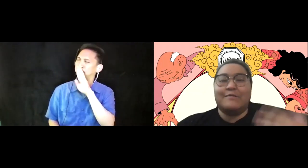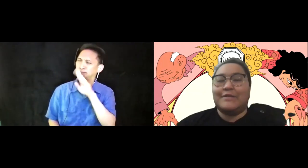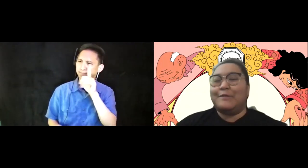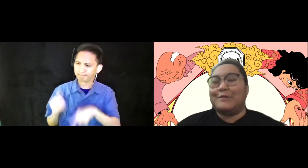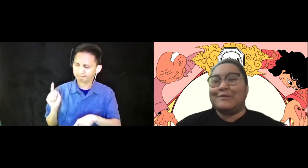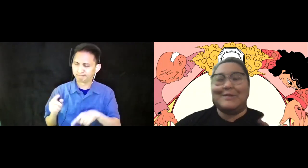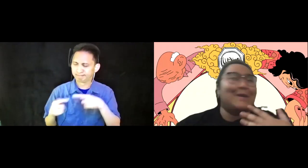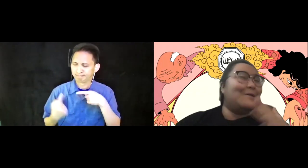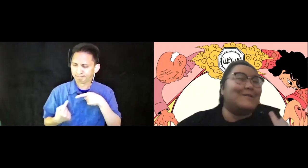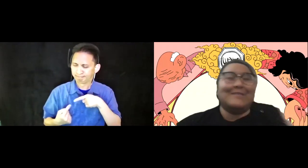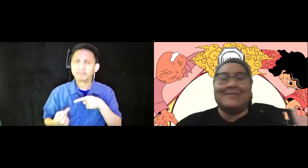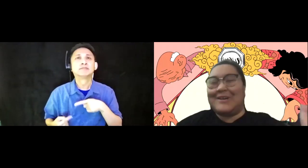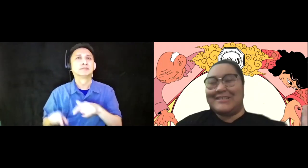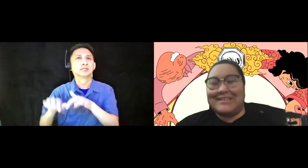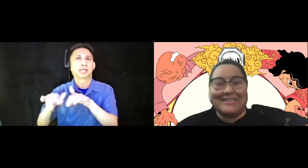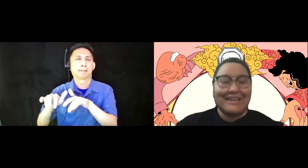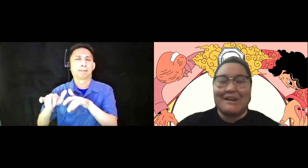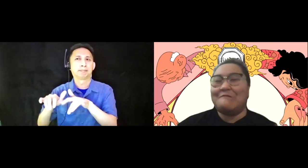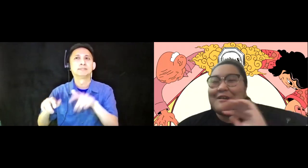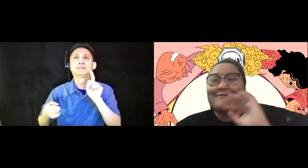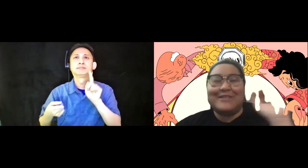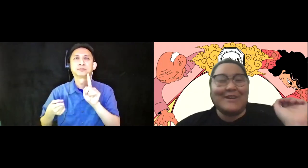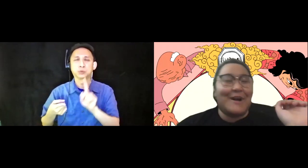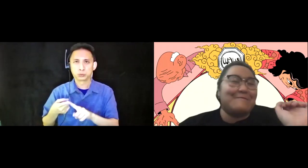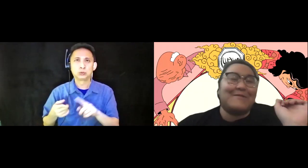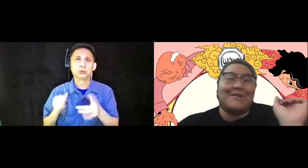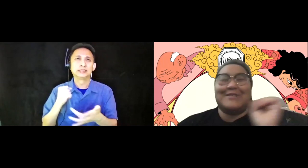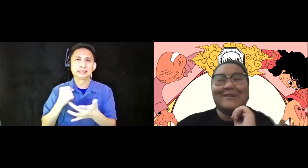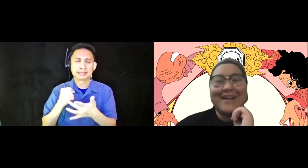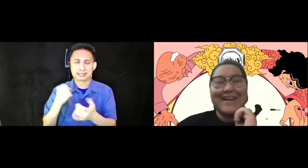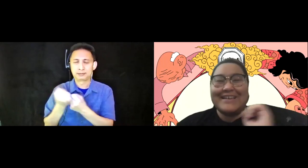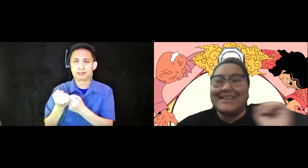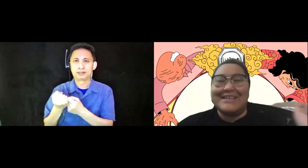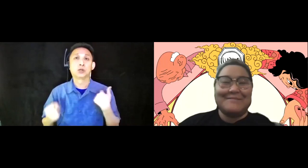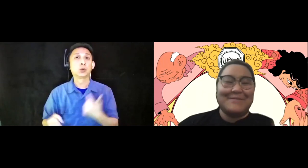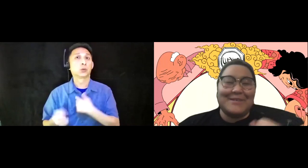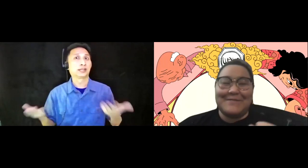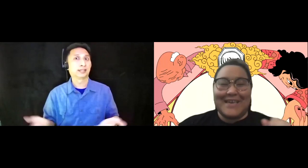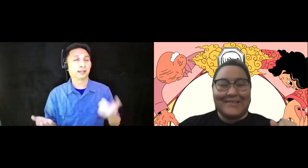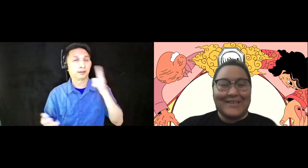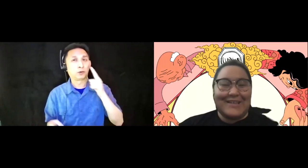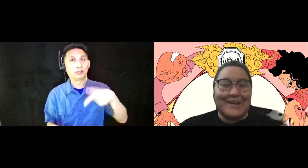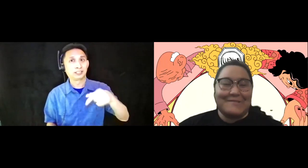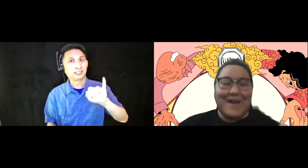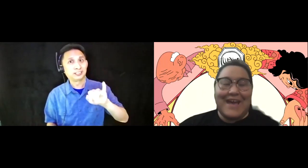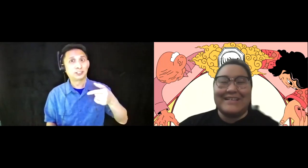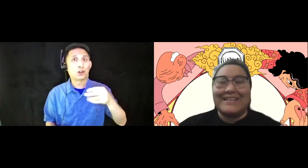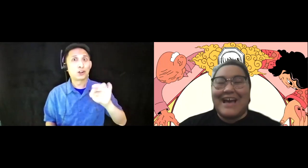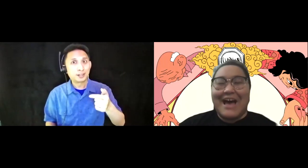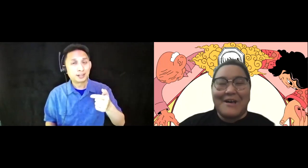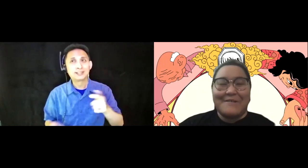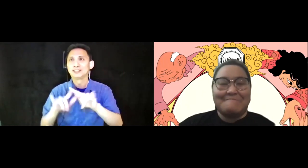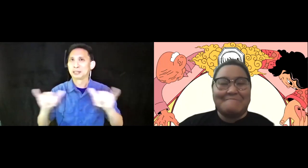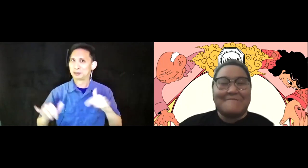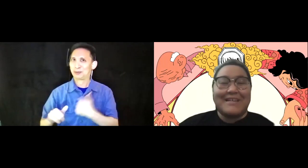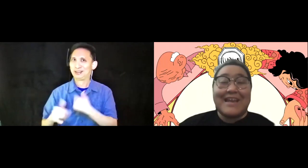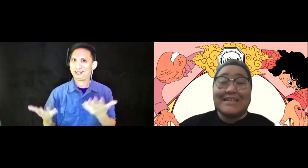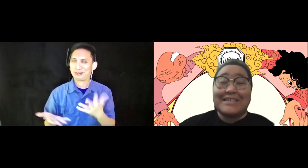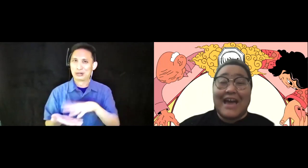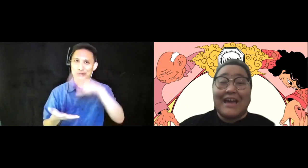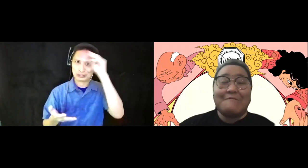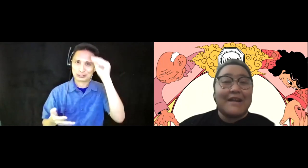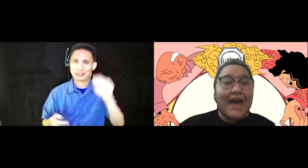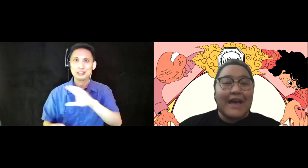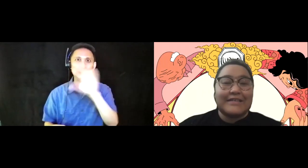I know it's difficult to hear all these instructions. I know we're here for Qigong, but we're also learning some Zoom skills along the way.